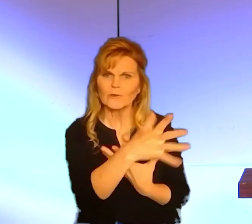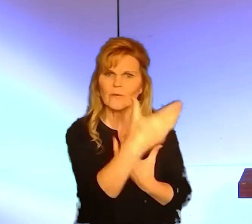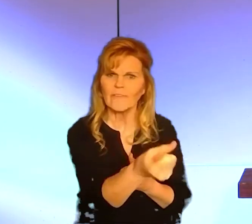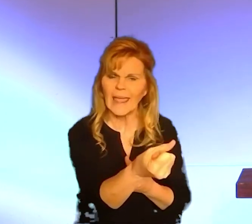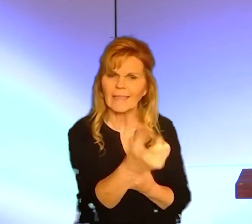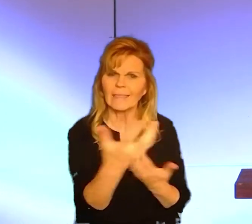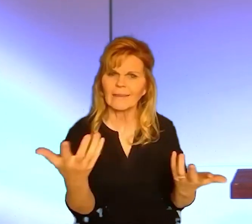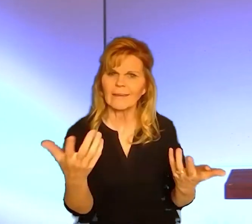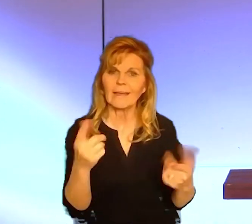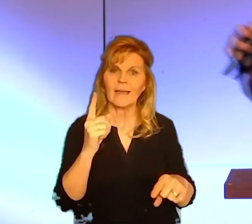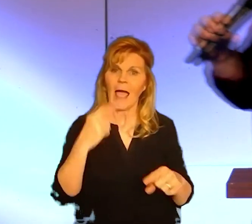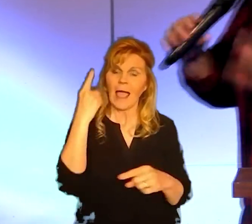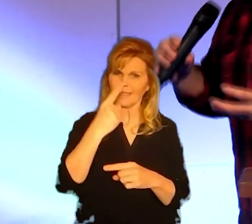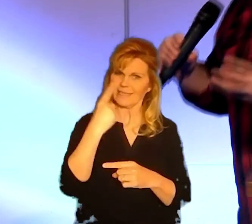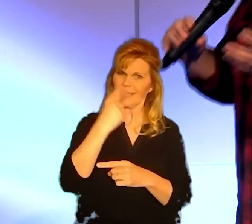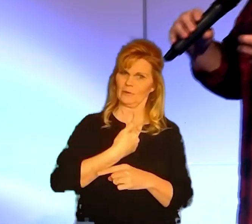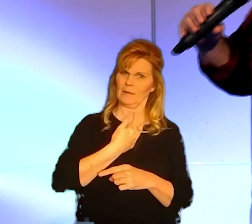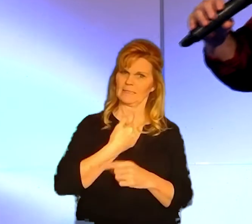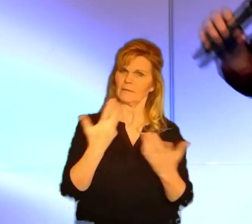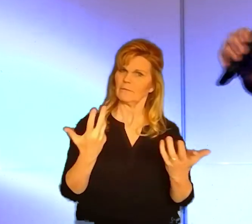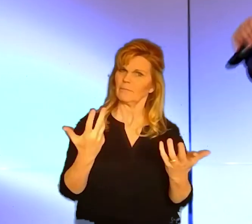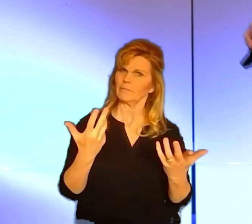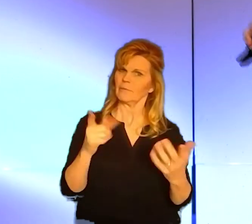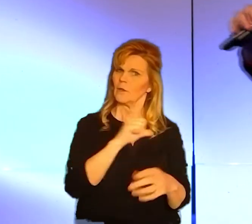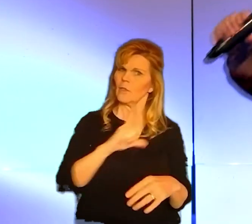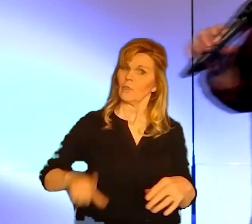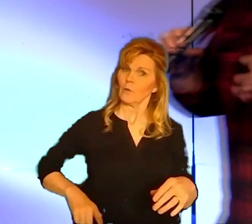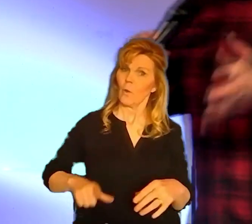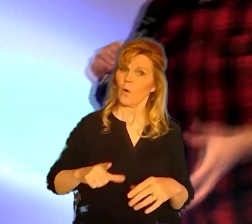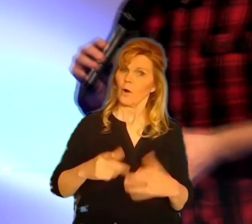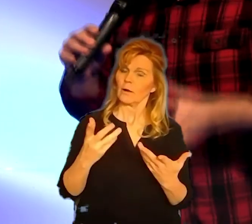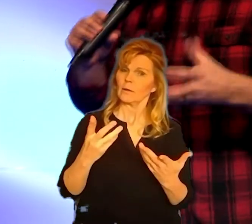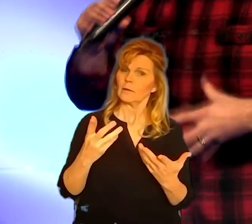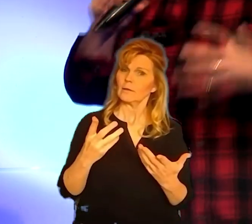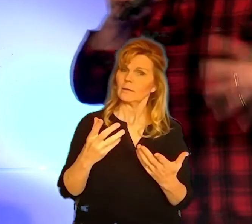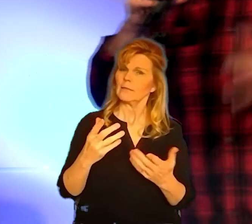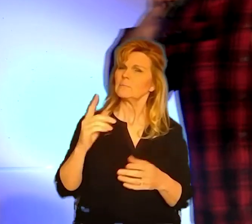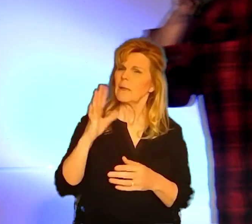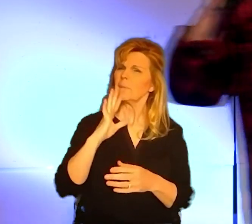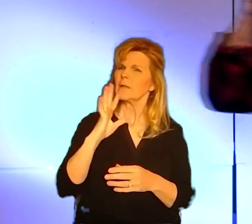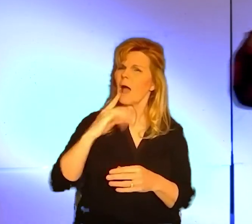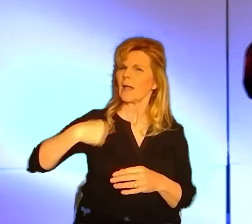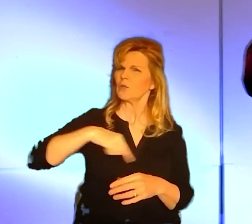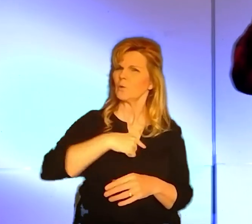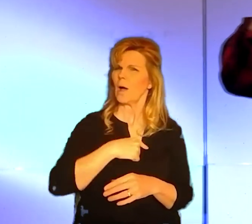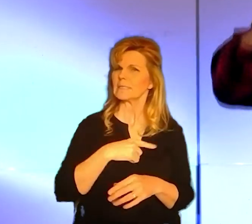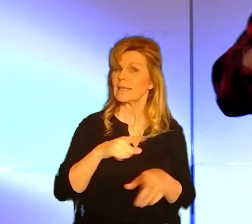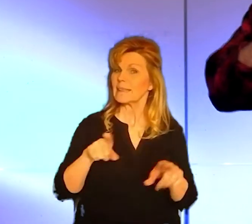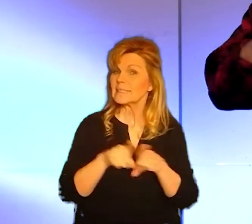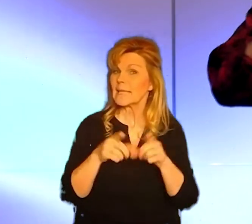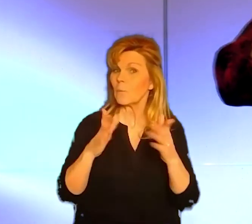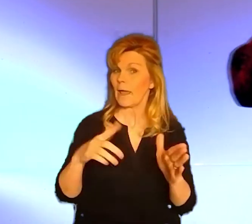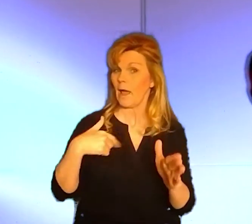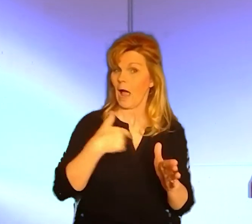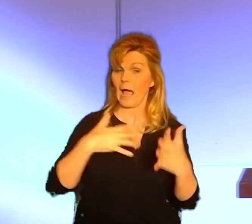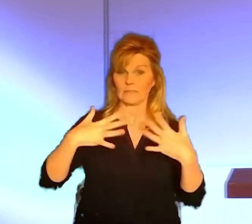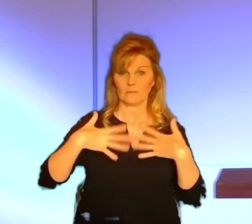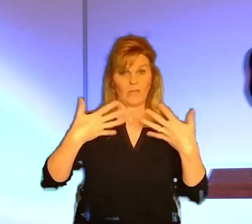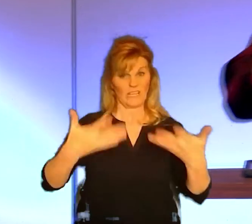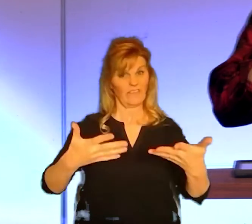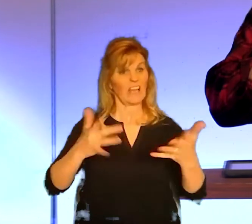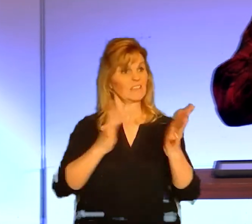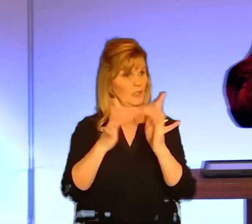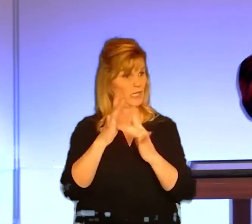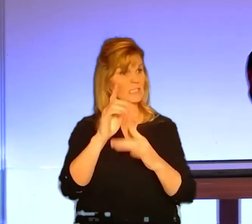I can't help but think to myself that the Lord is saying something similar to us, to those of us who confess that Jesus is the